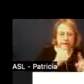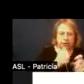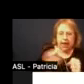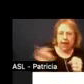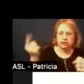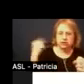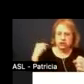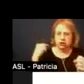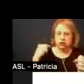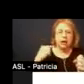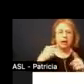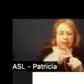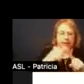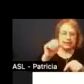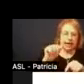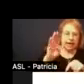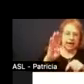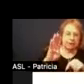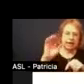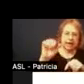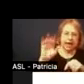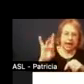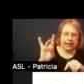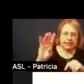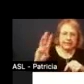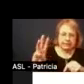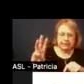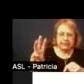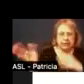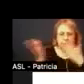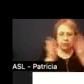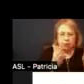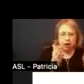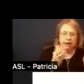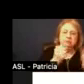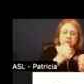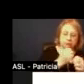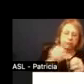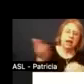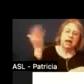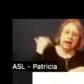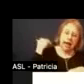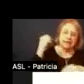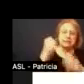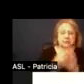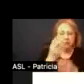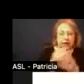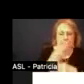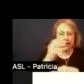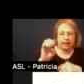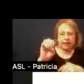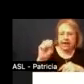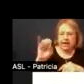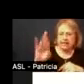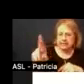plus the ab86 plan which we brought to you last spring as well as the esser 3 plans and the uh